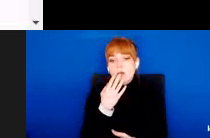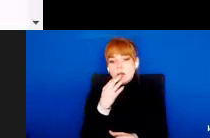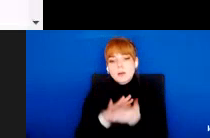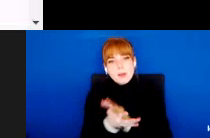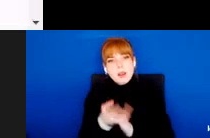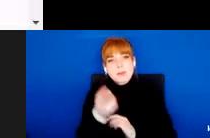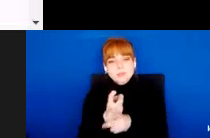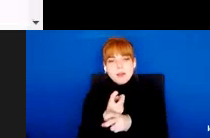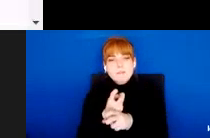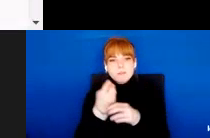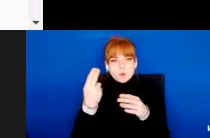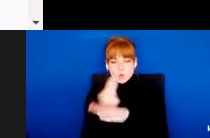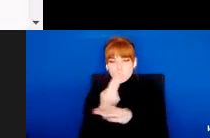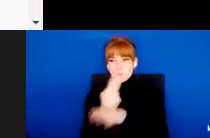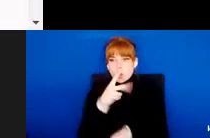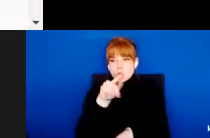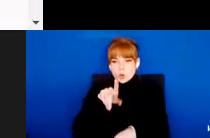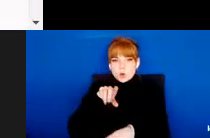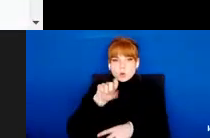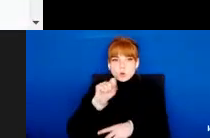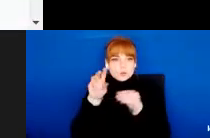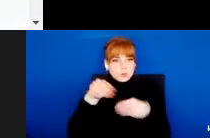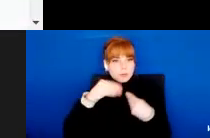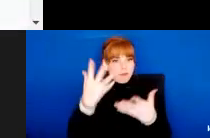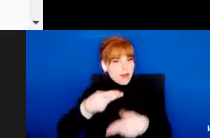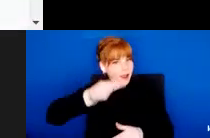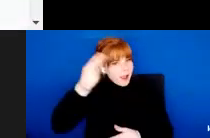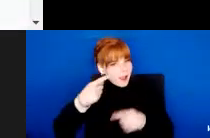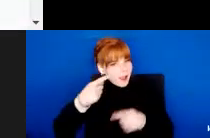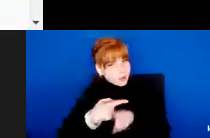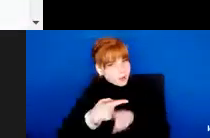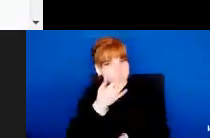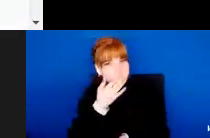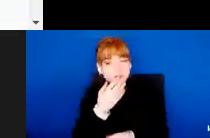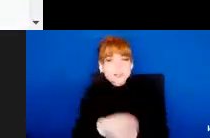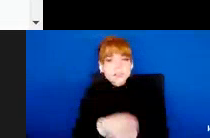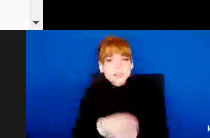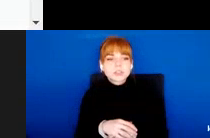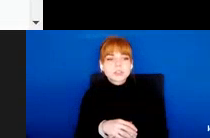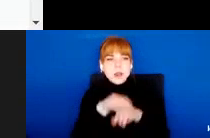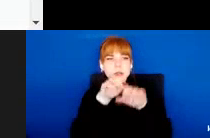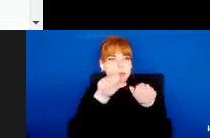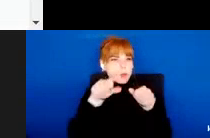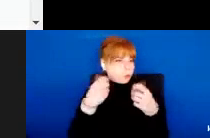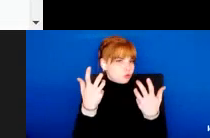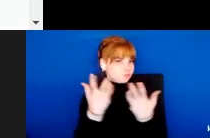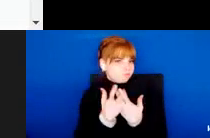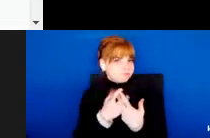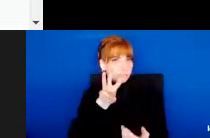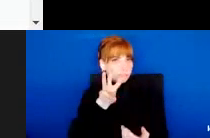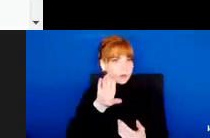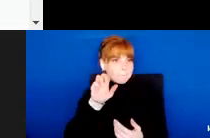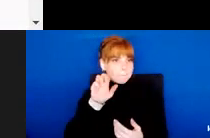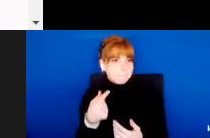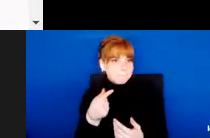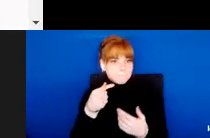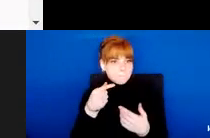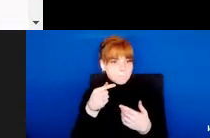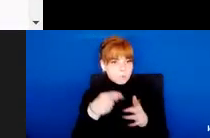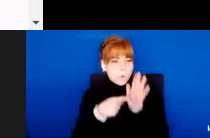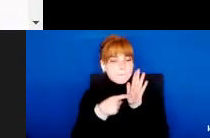tools that give you enough high contrast colors to meet WCAG requirements. For example, this orange that's used